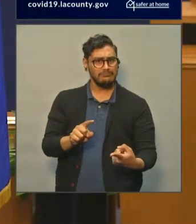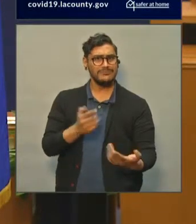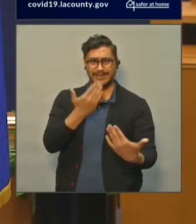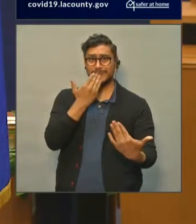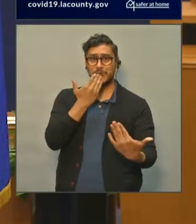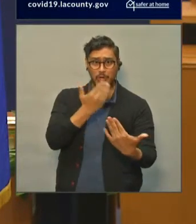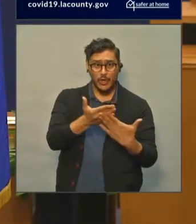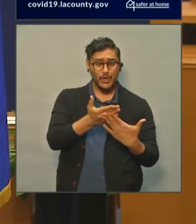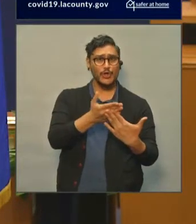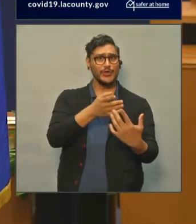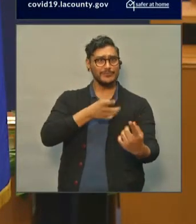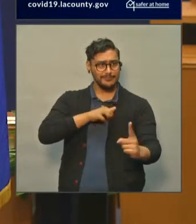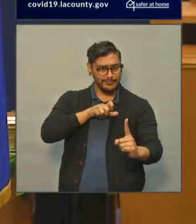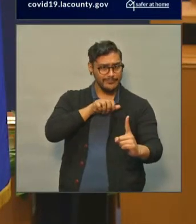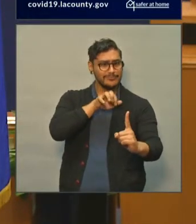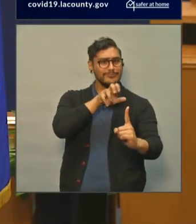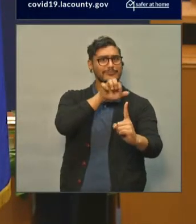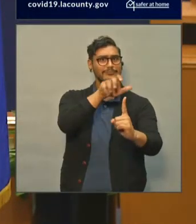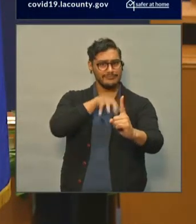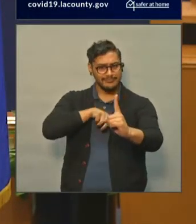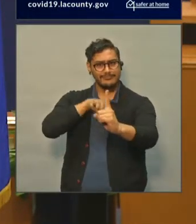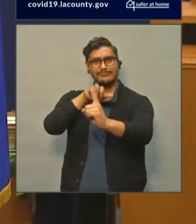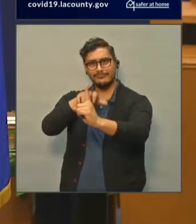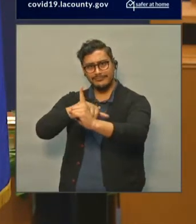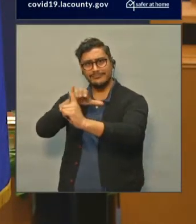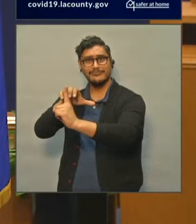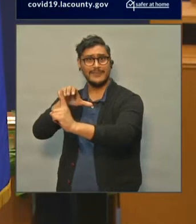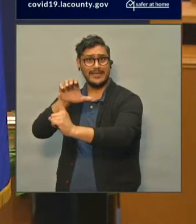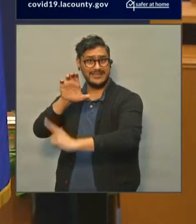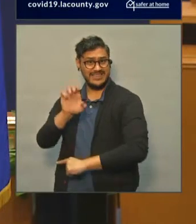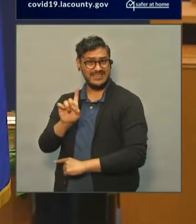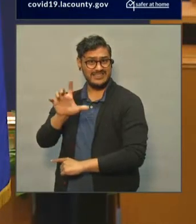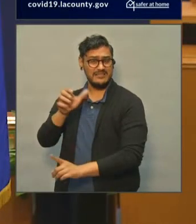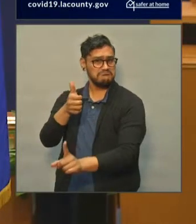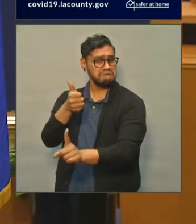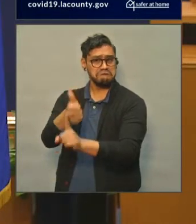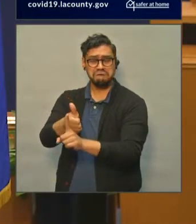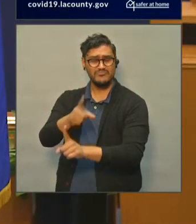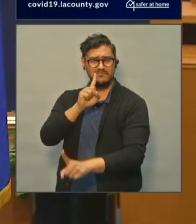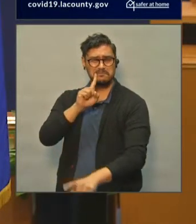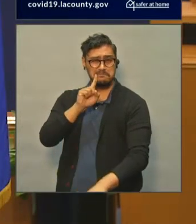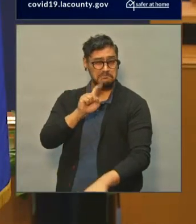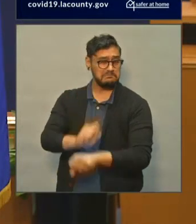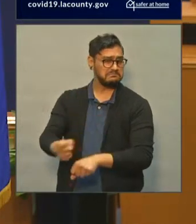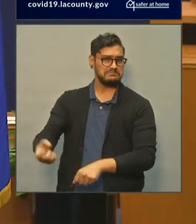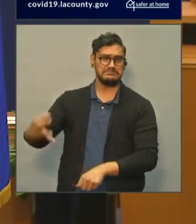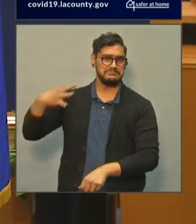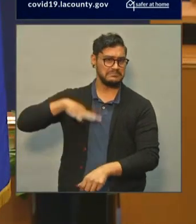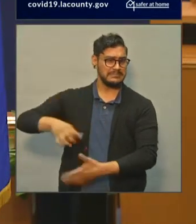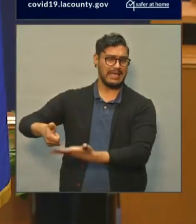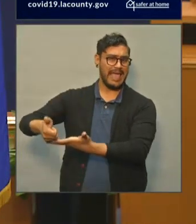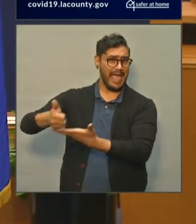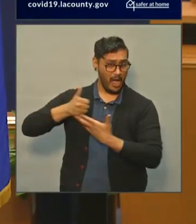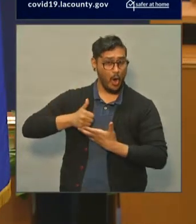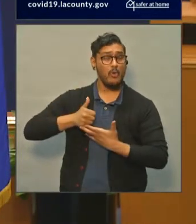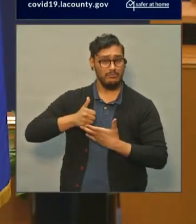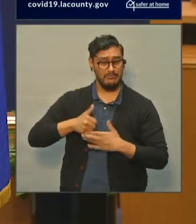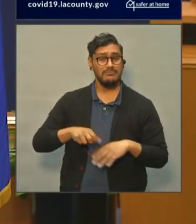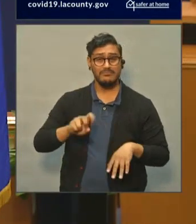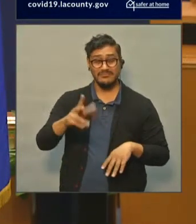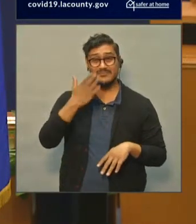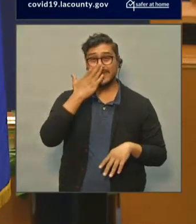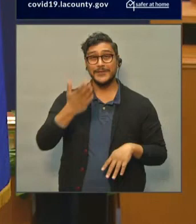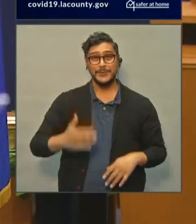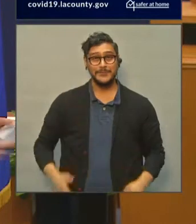want to acknowledge, you know, CDC has been a strong source of support for LA County since the very beginning of the pandemic. But thanks for